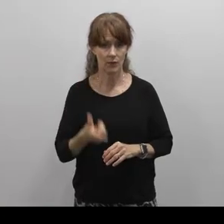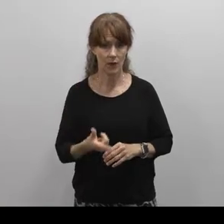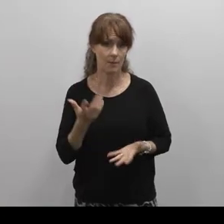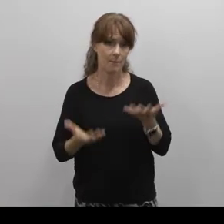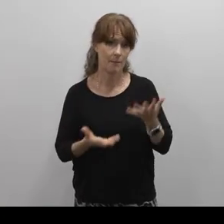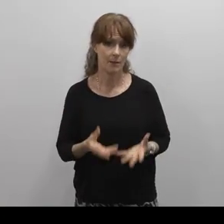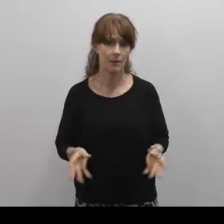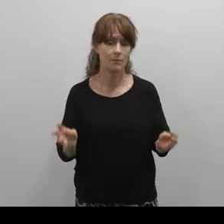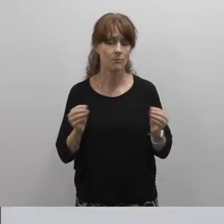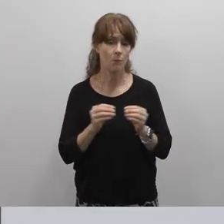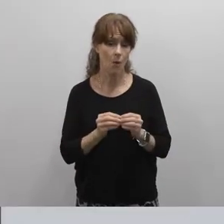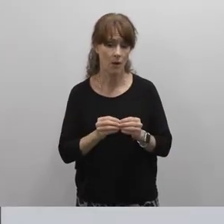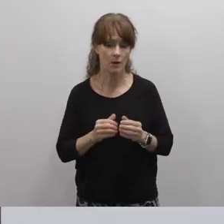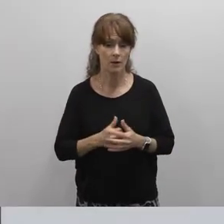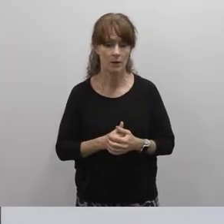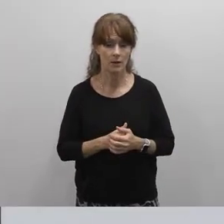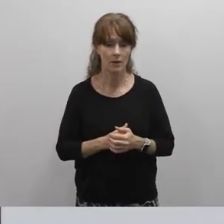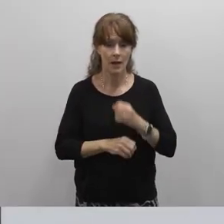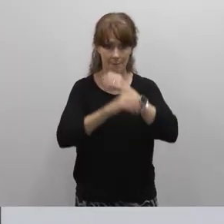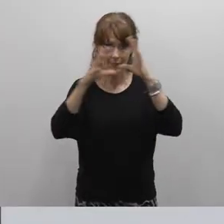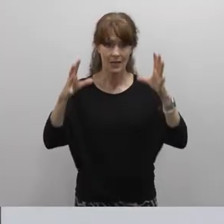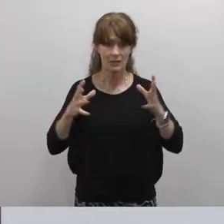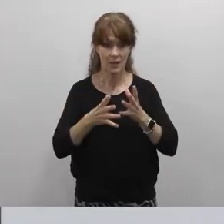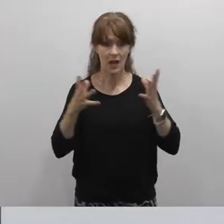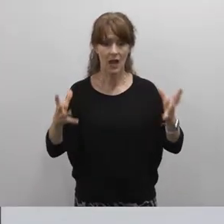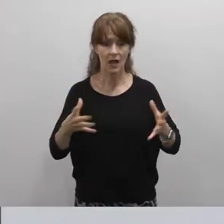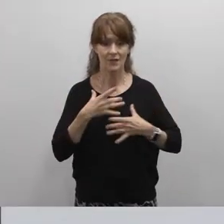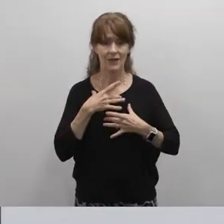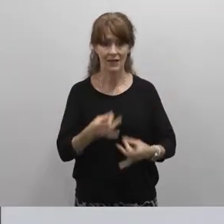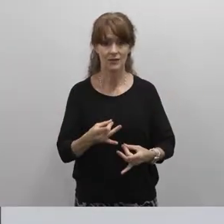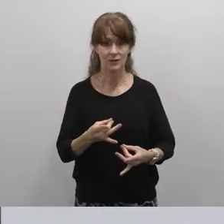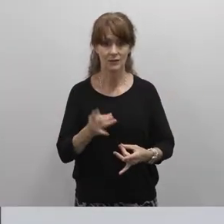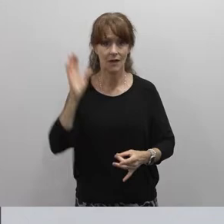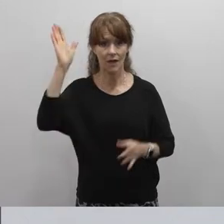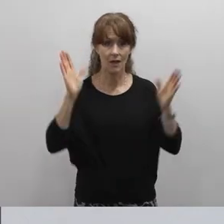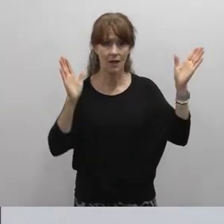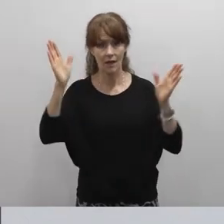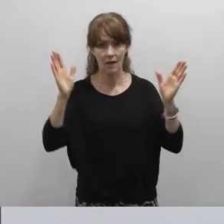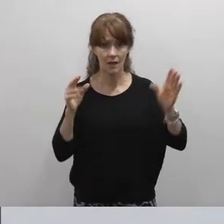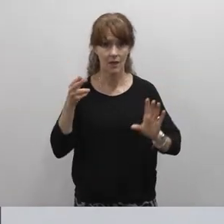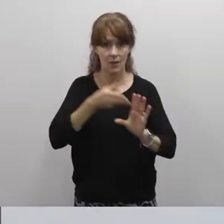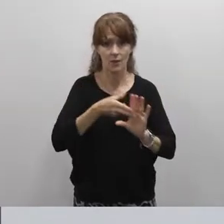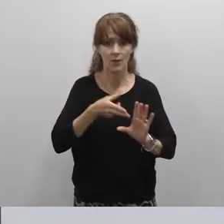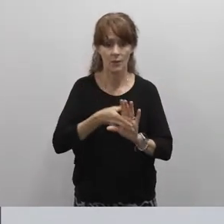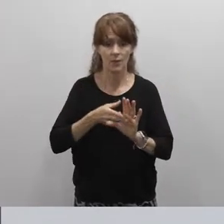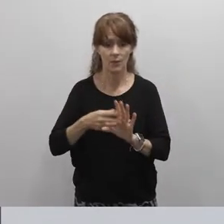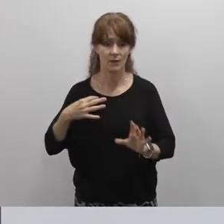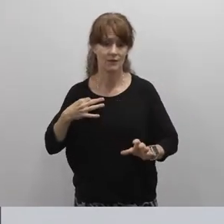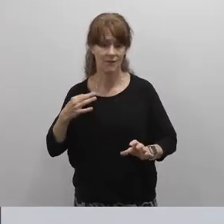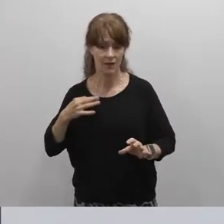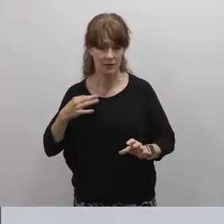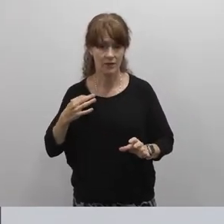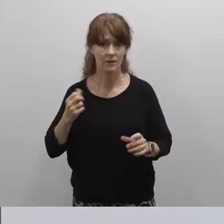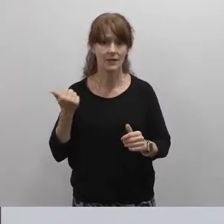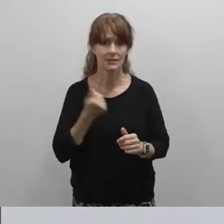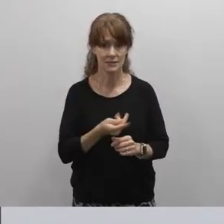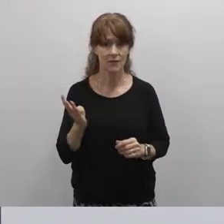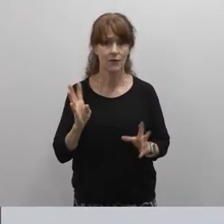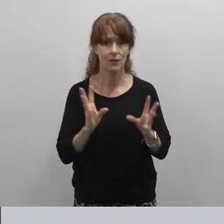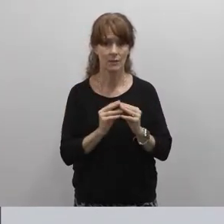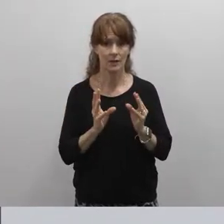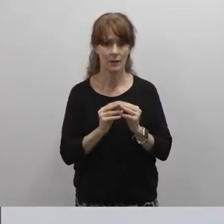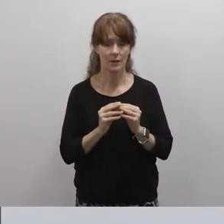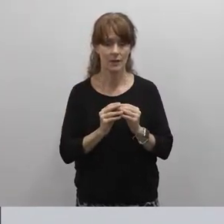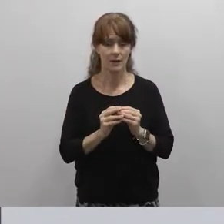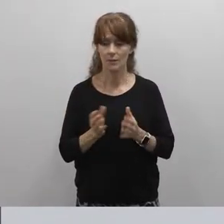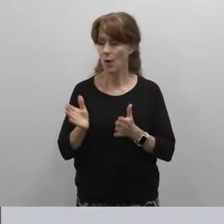more. I imagine there's gonna be quite a bit of interest to serve on that committee as well, even though it's gonna be volunteer-based like several of our committees. We'll